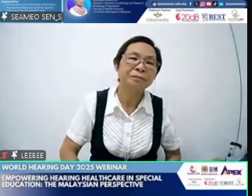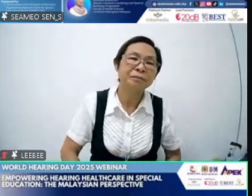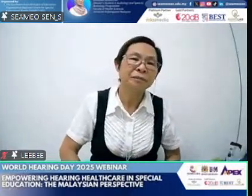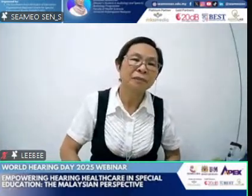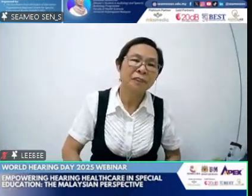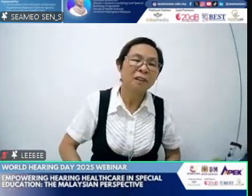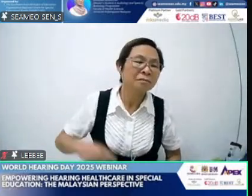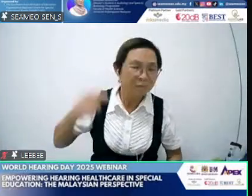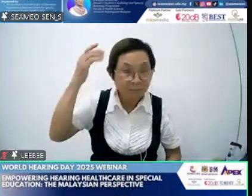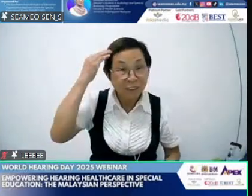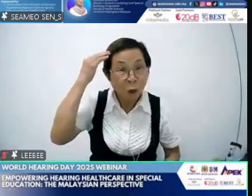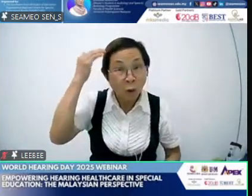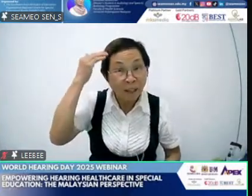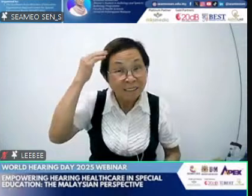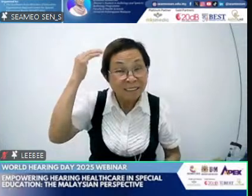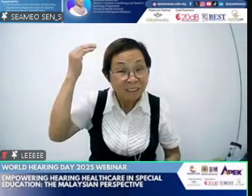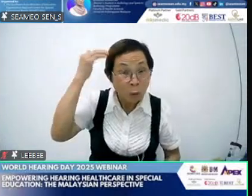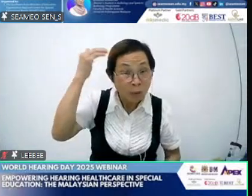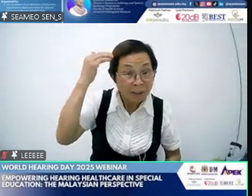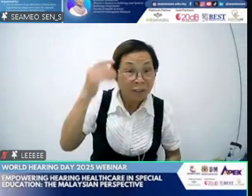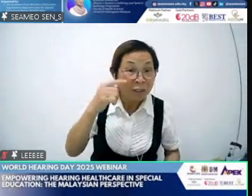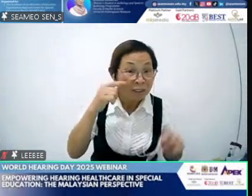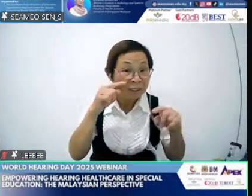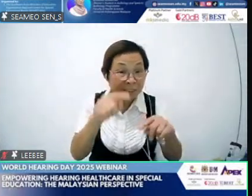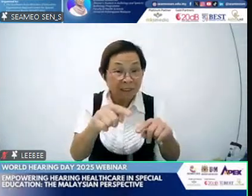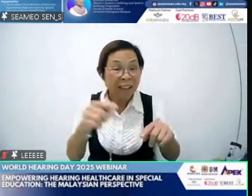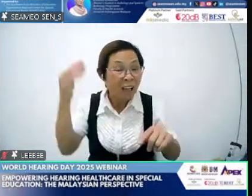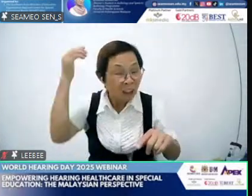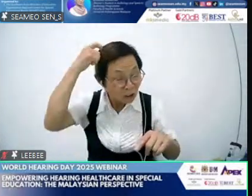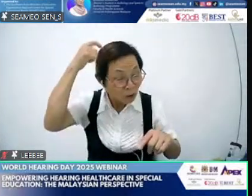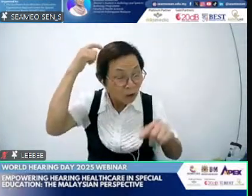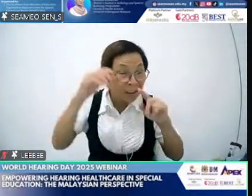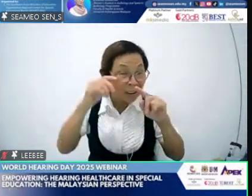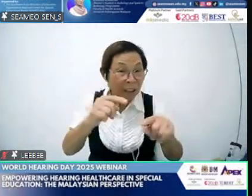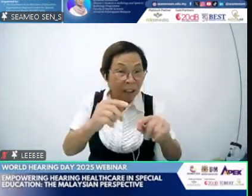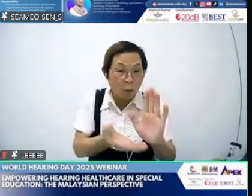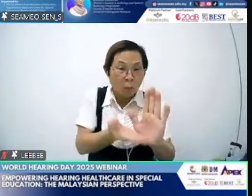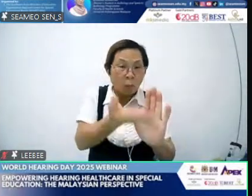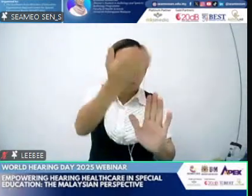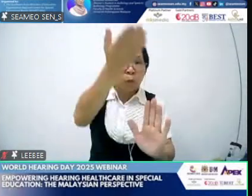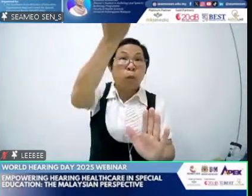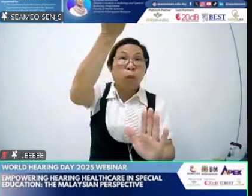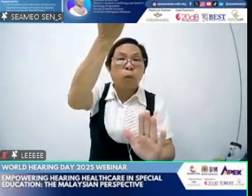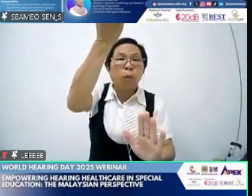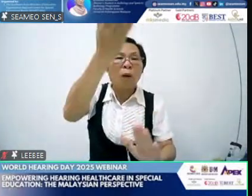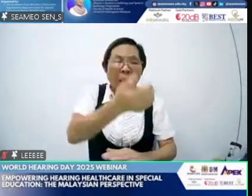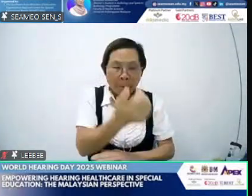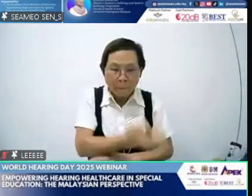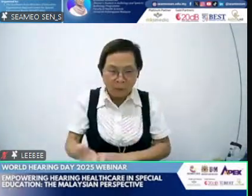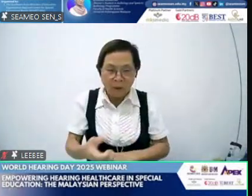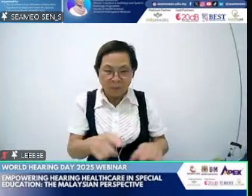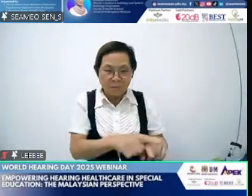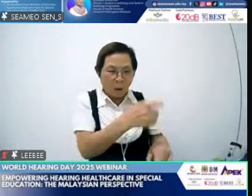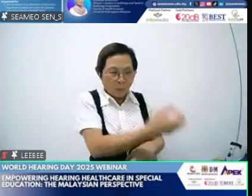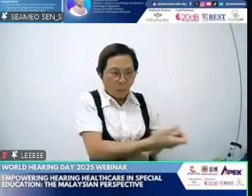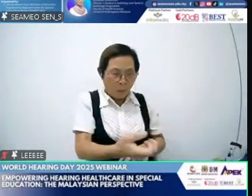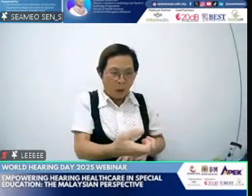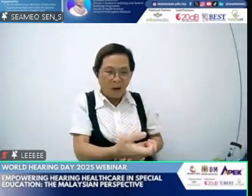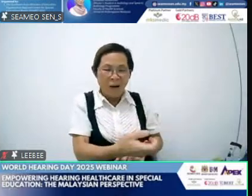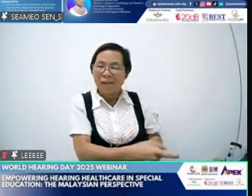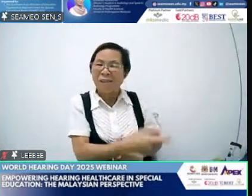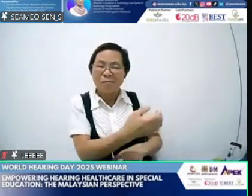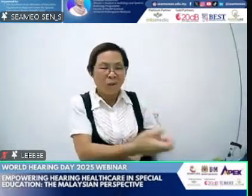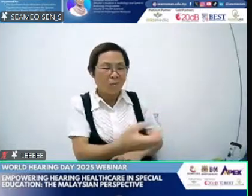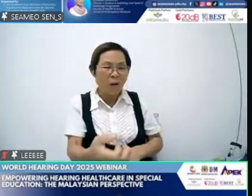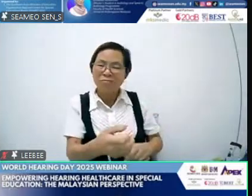knowledge, as you can see here, the knowledge increased over time, but the increment was not statistically significant. So